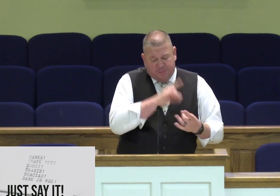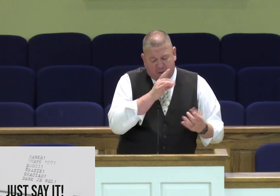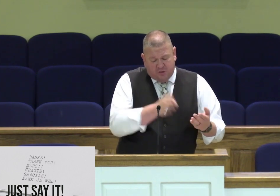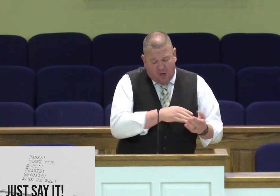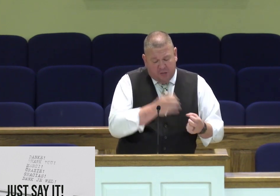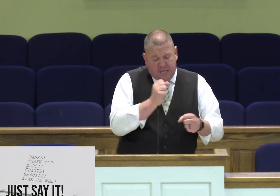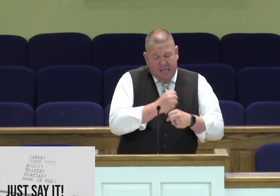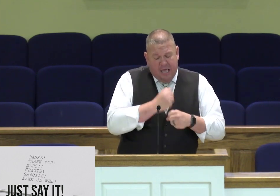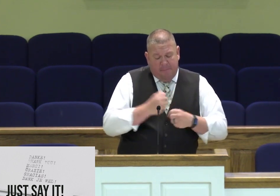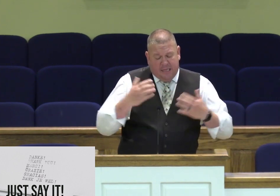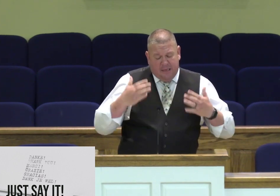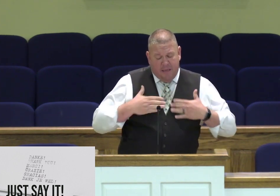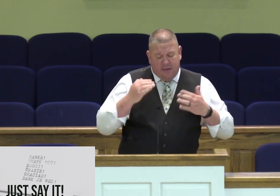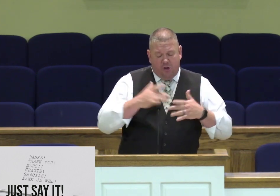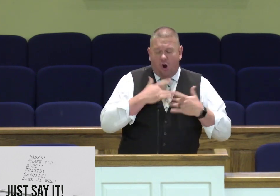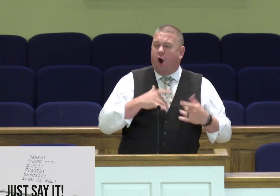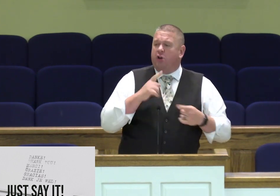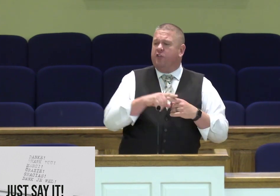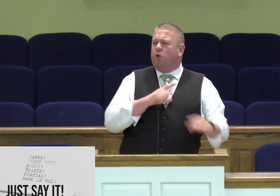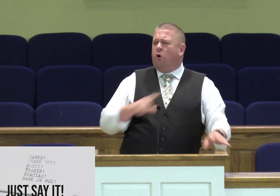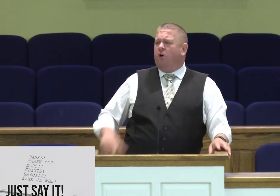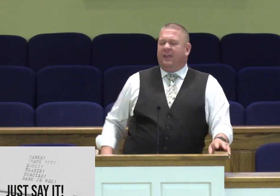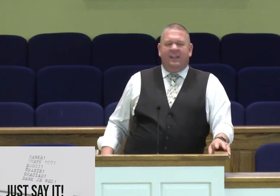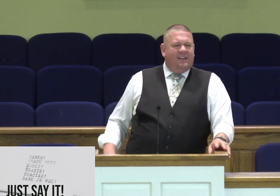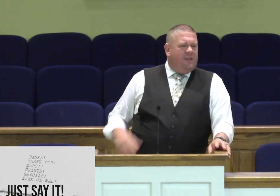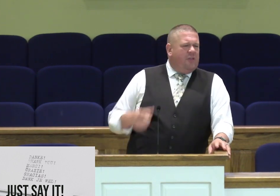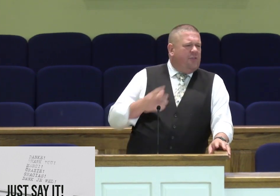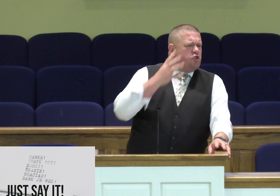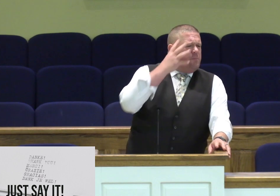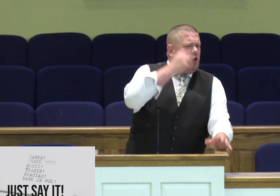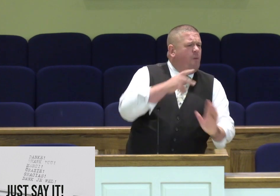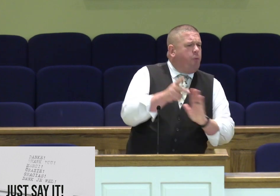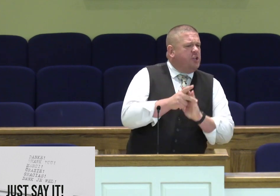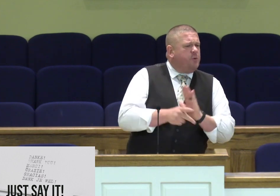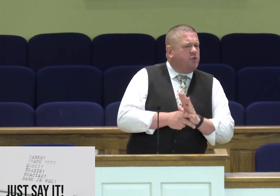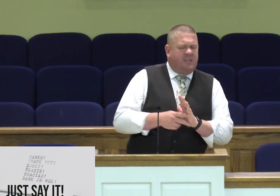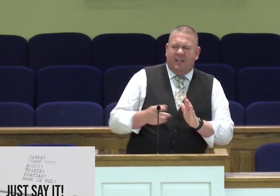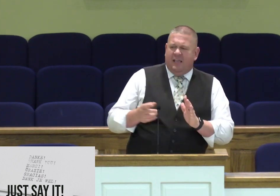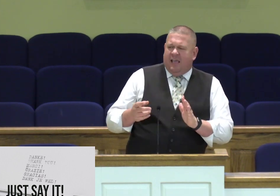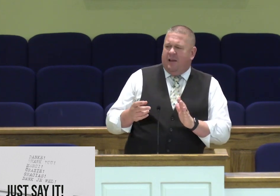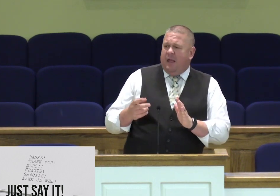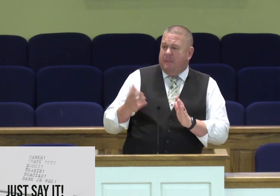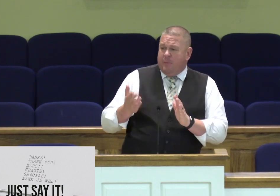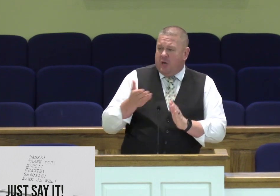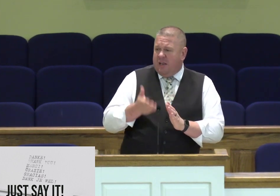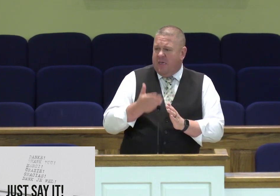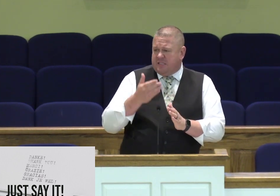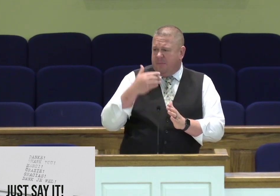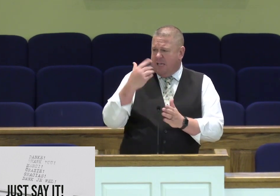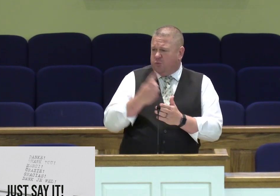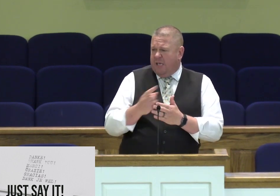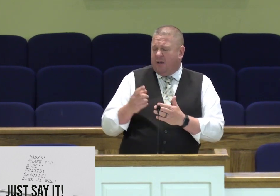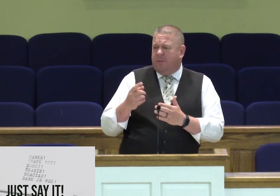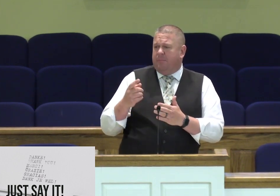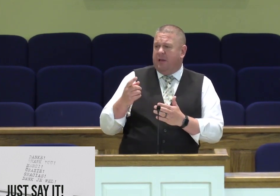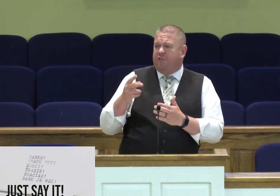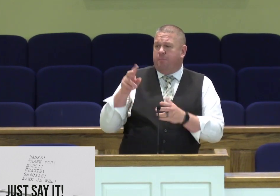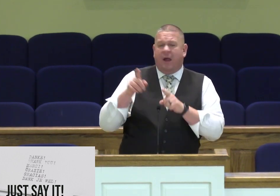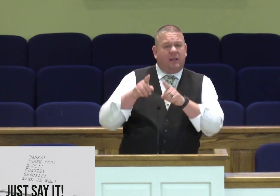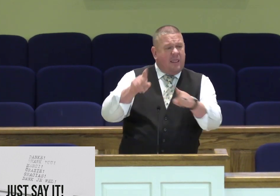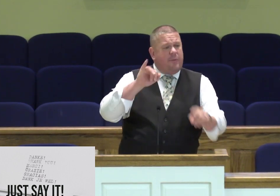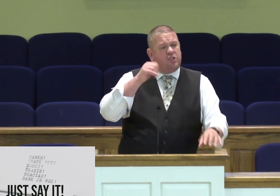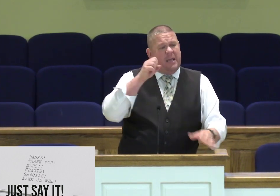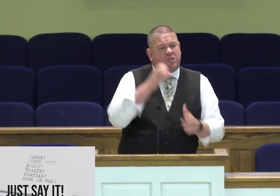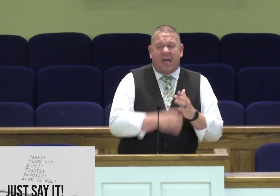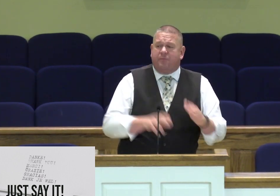hymns and spiritual songs and making melody in your heart to the Lord, that those are beautiful principles, and maybe we'll get into that some next week, but if you